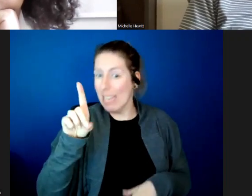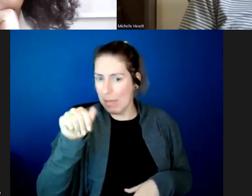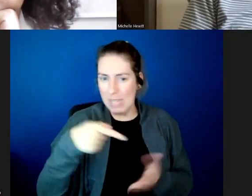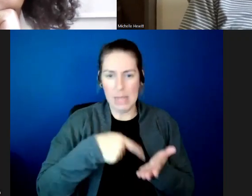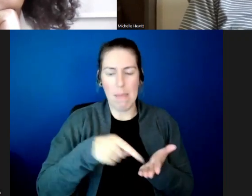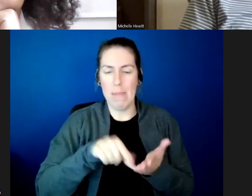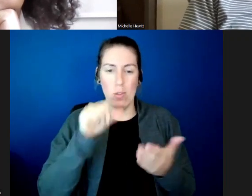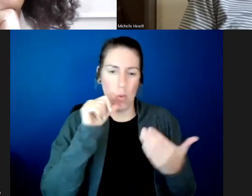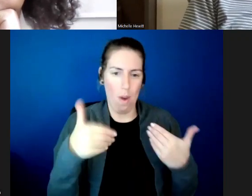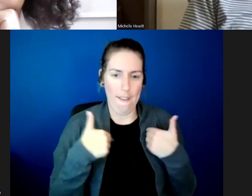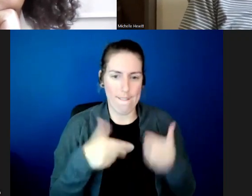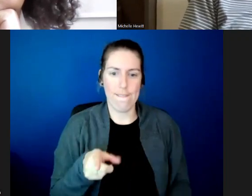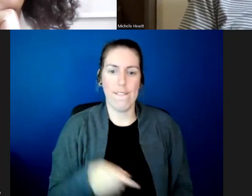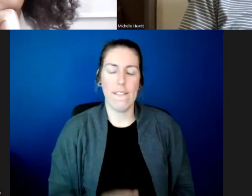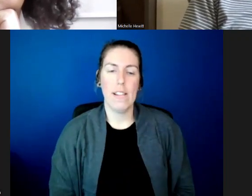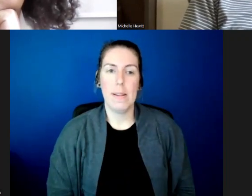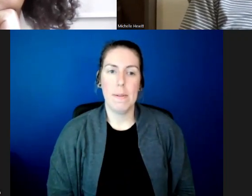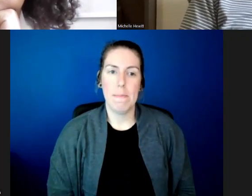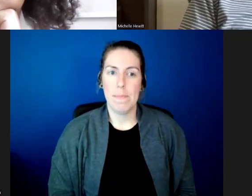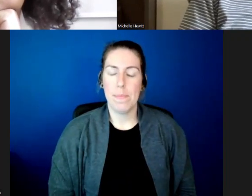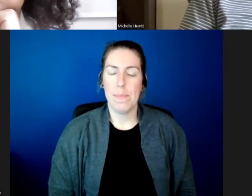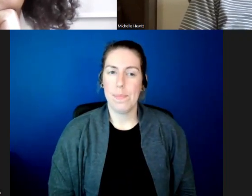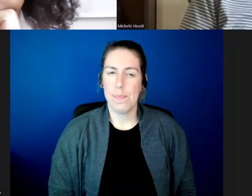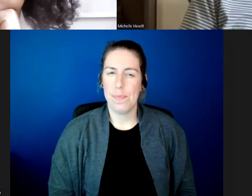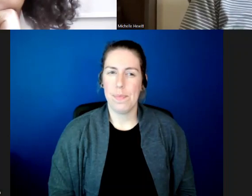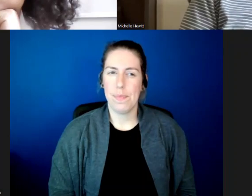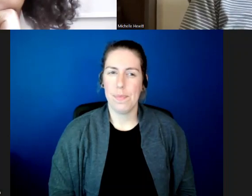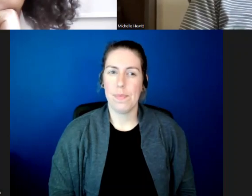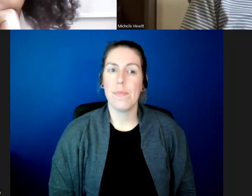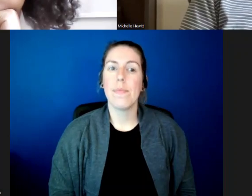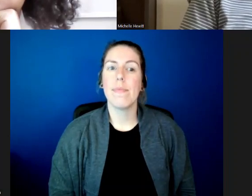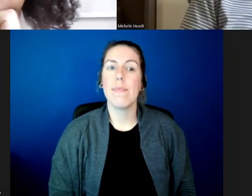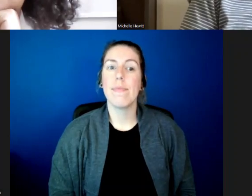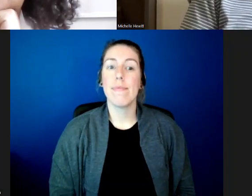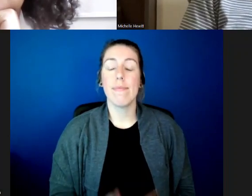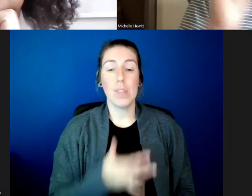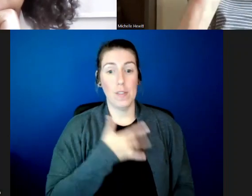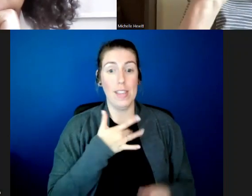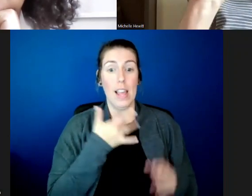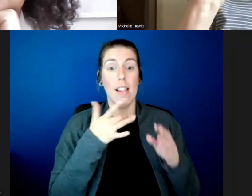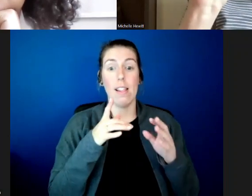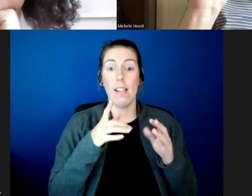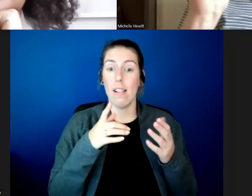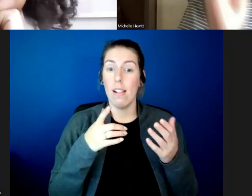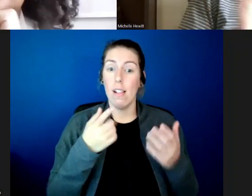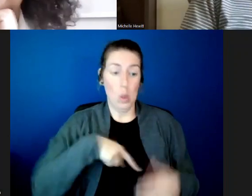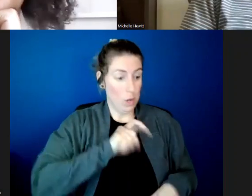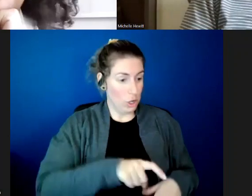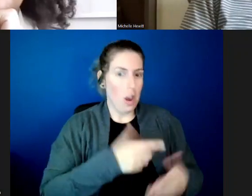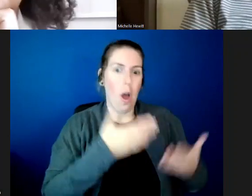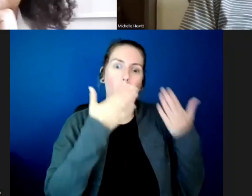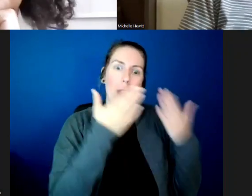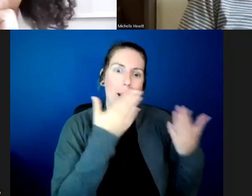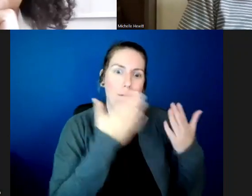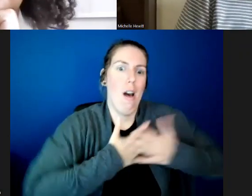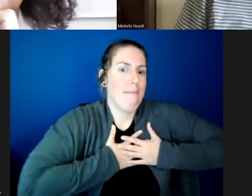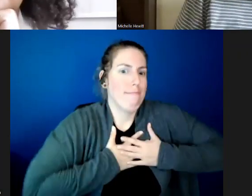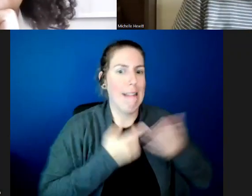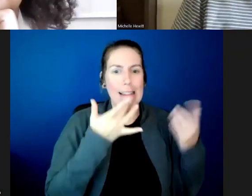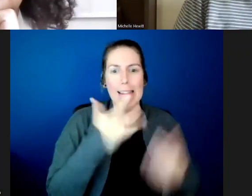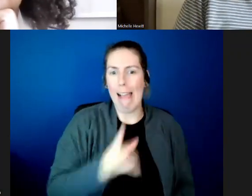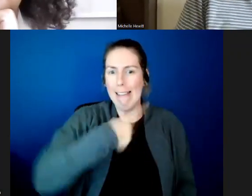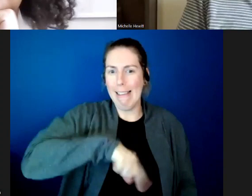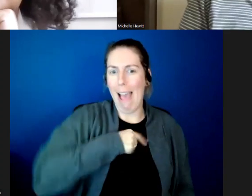so, you know, which almost makes you think the next sentence is, so we should be grateful. No, we should not, because the situation